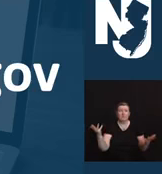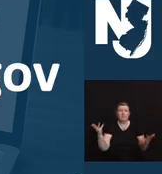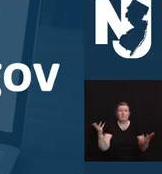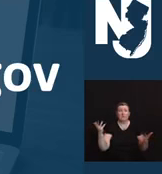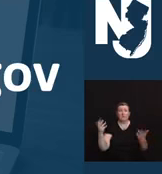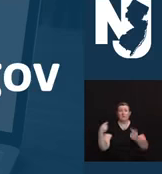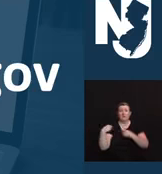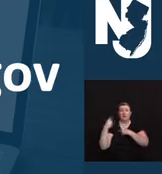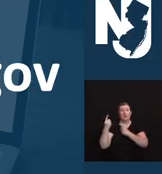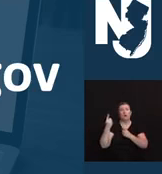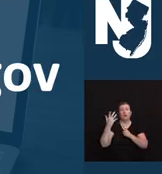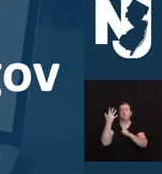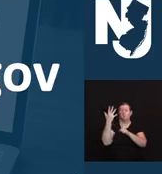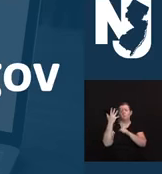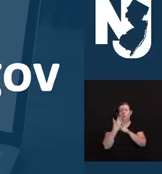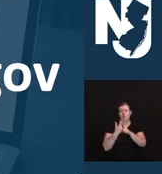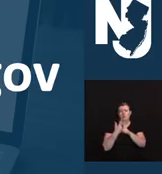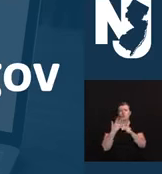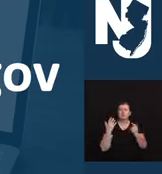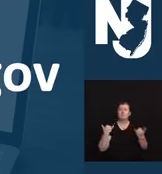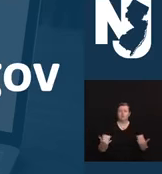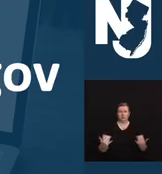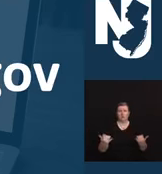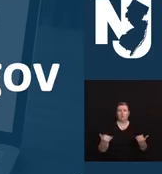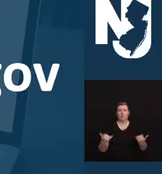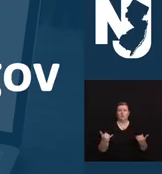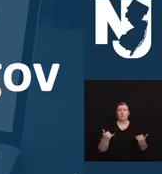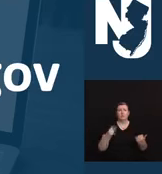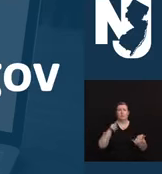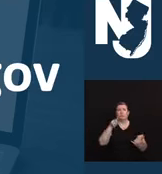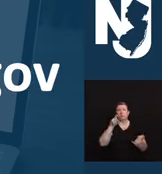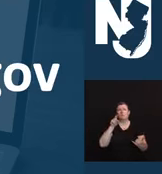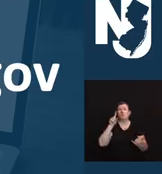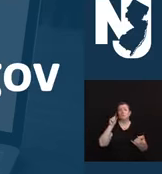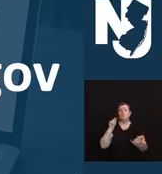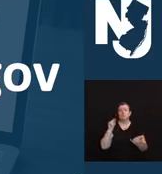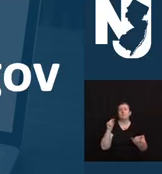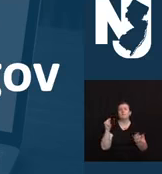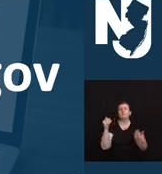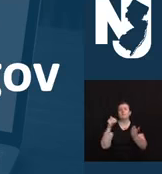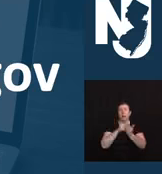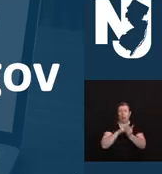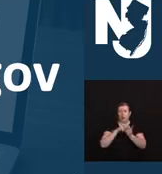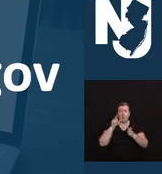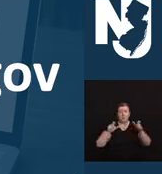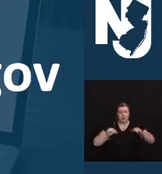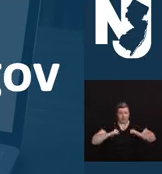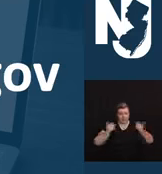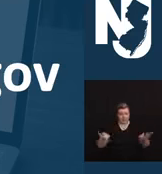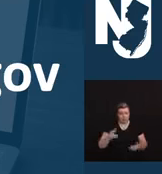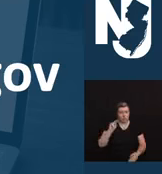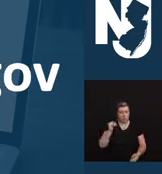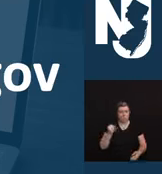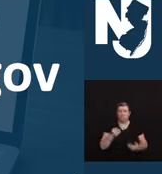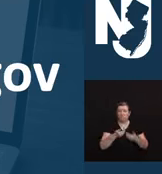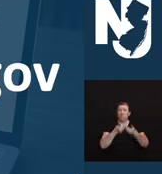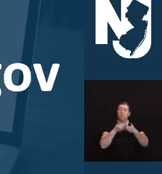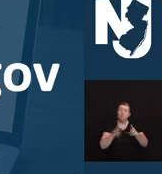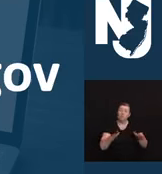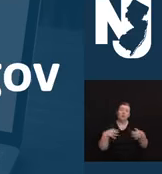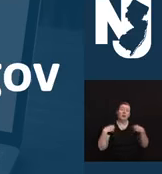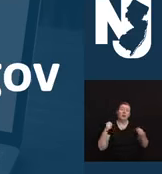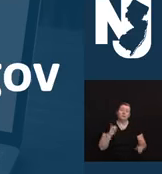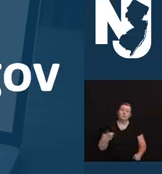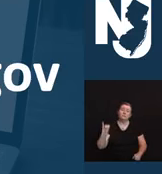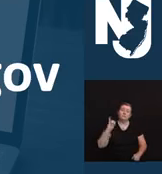than 120,000 New Jerseyans have lost their health insurance, and the costs of Medicaid will go up.